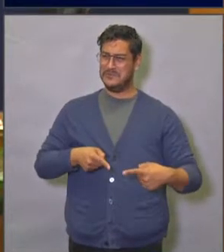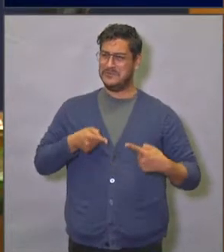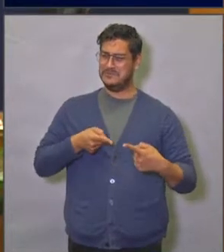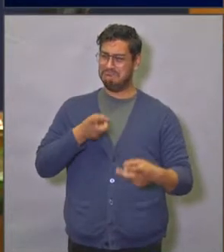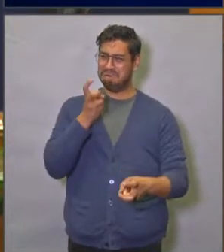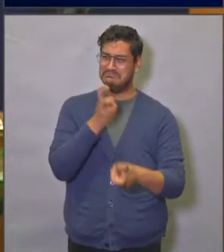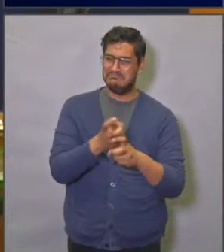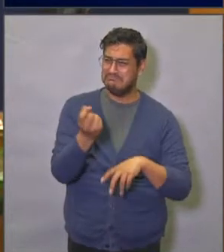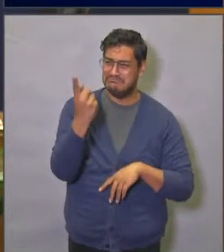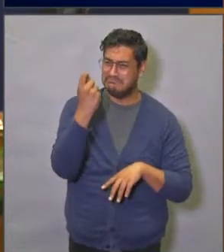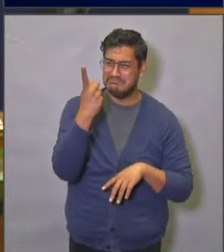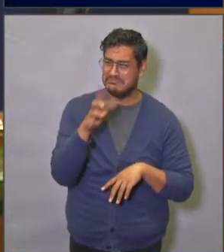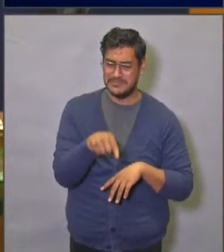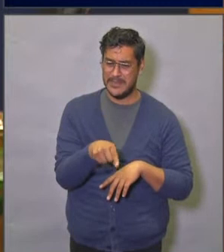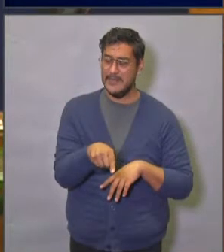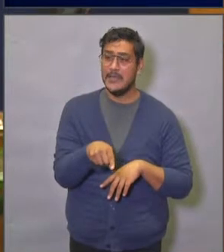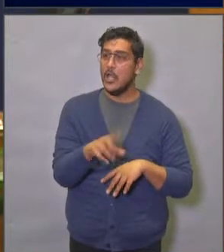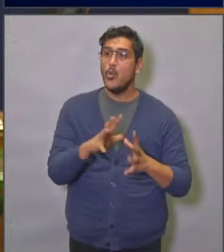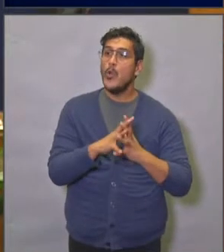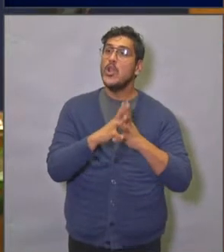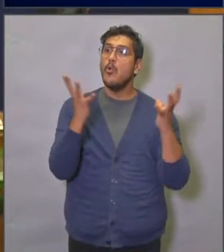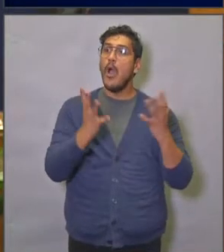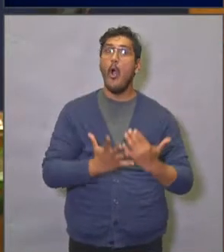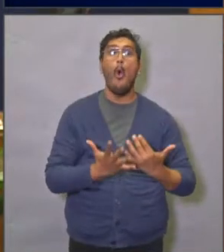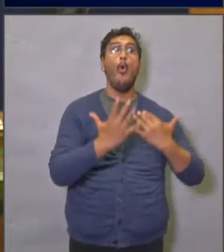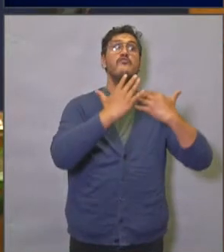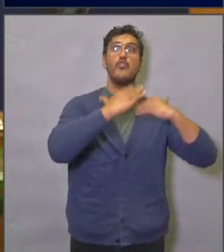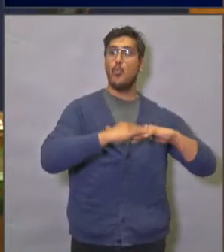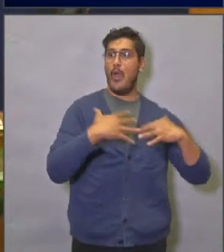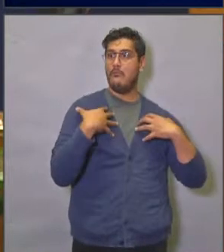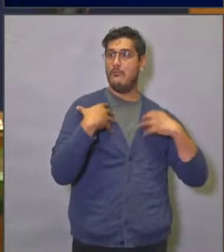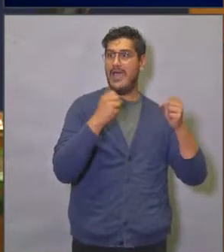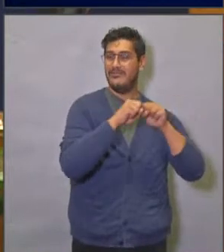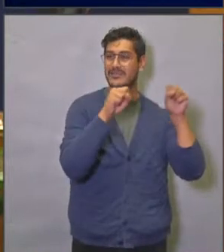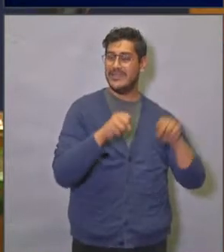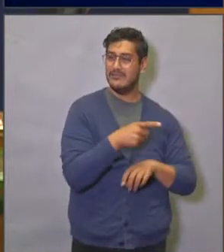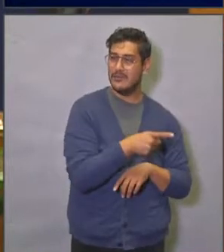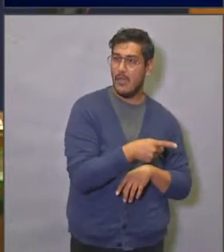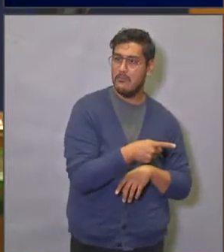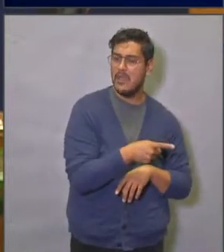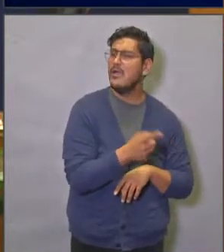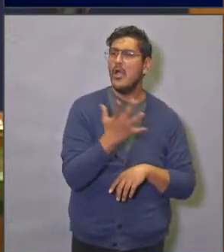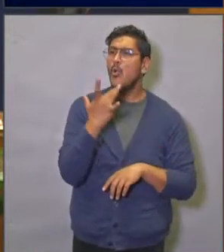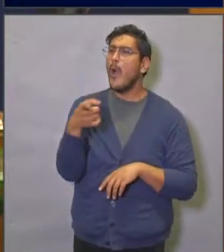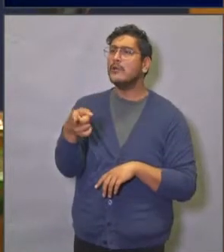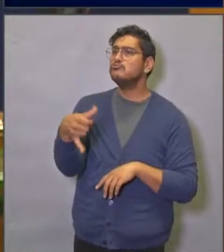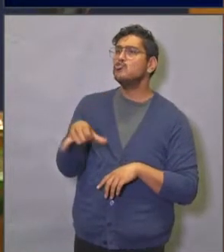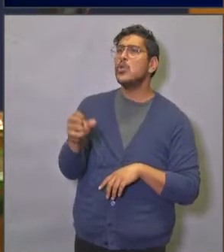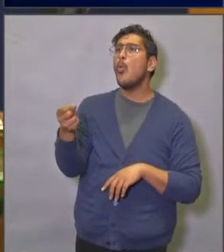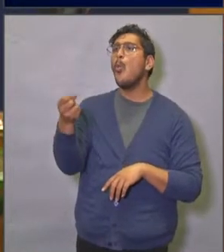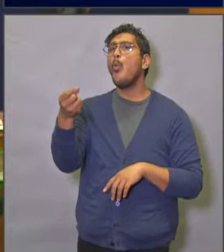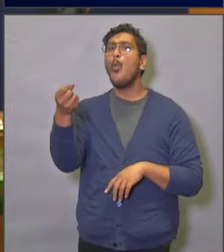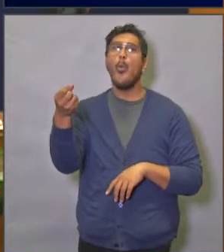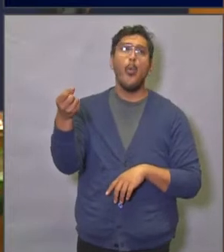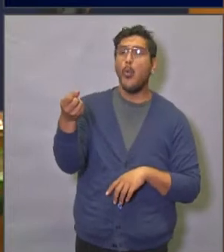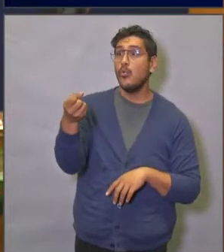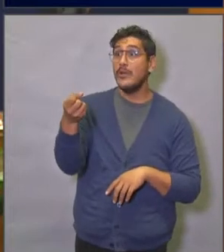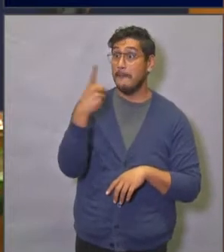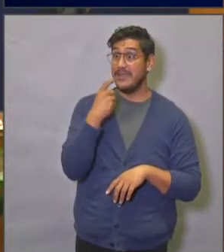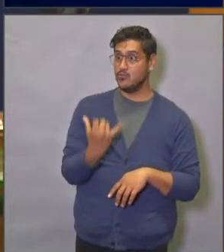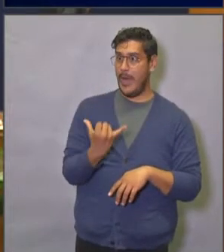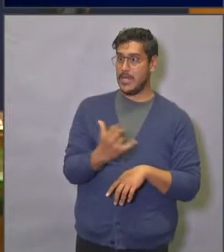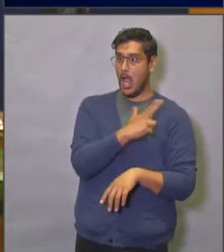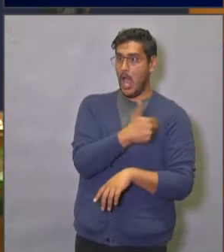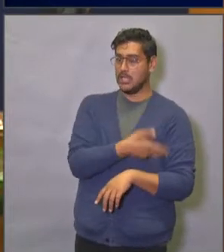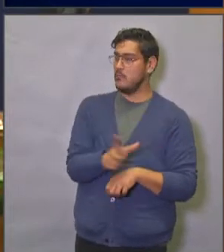concern here is not overwhelming the healthcare system, why the county is holding off on reopenings given that hospitalizations are so low